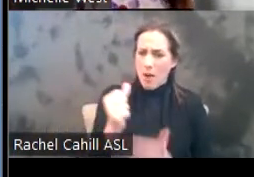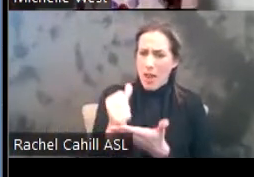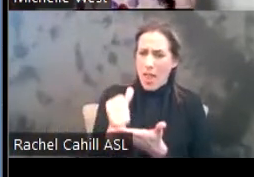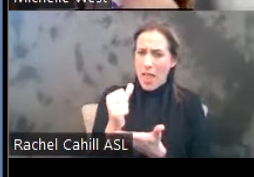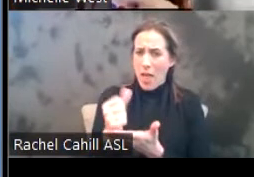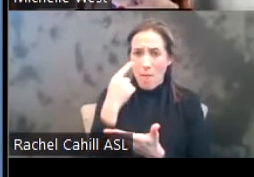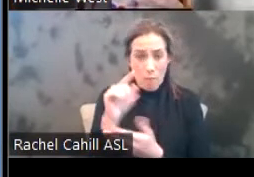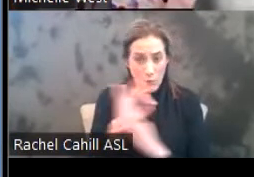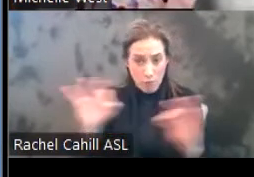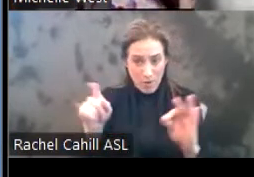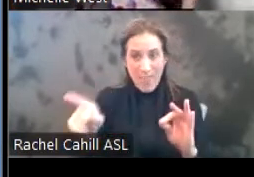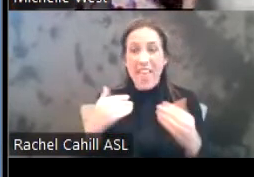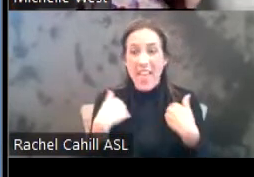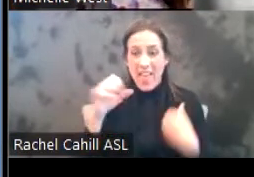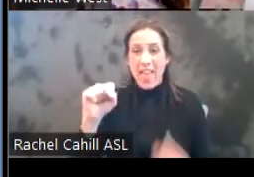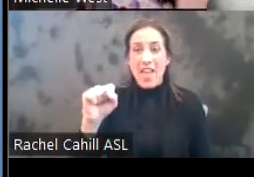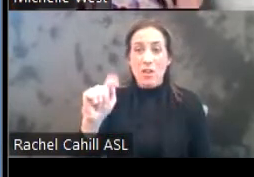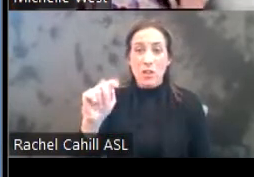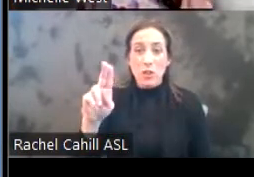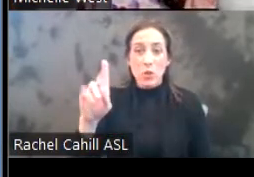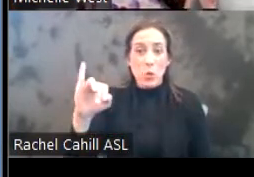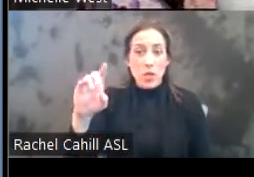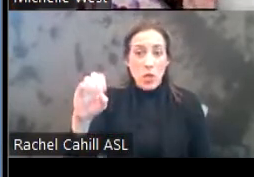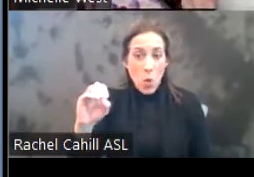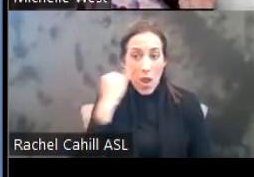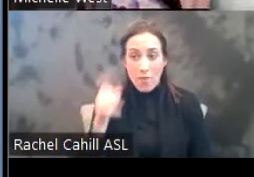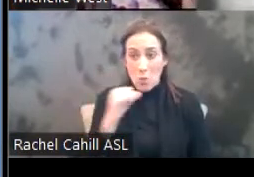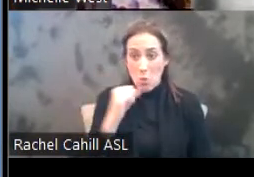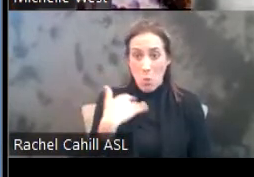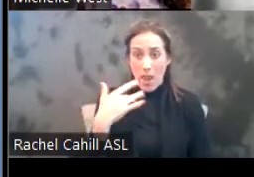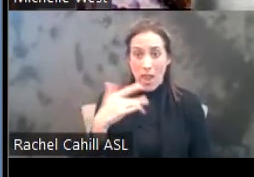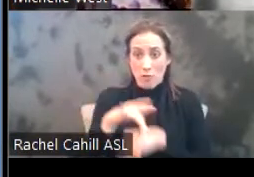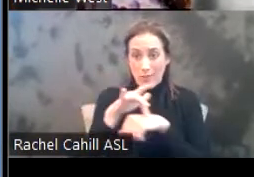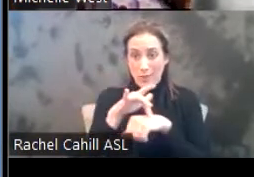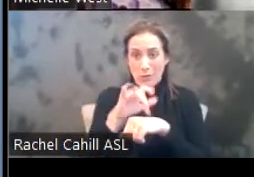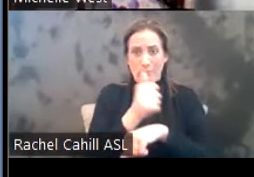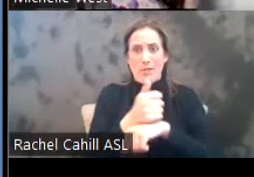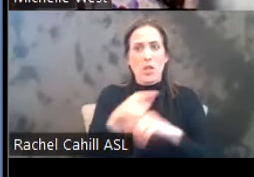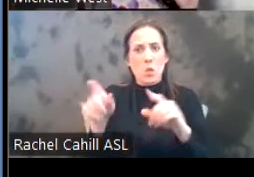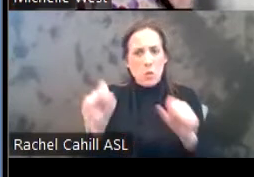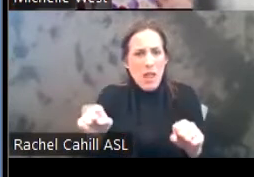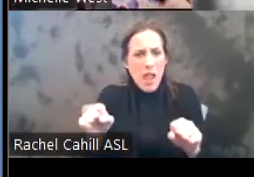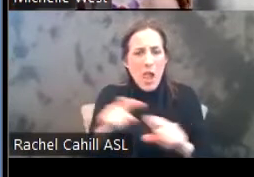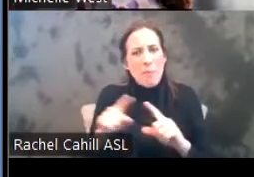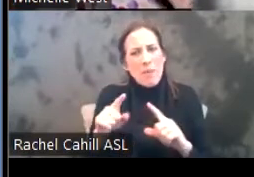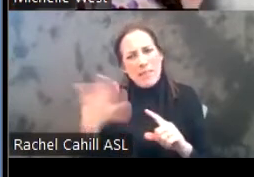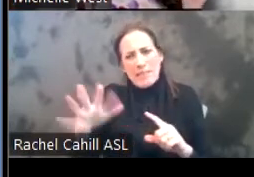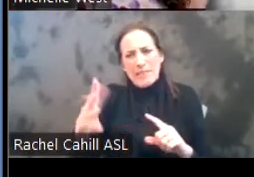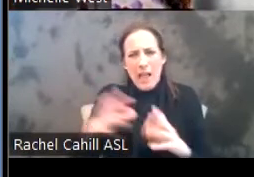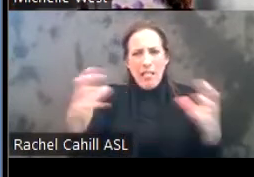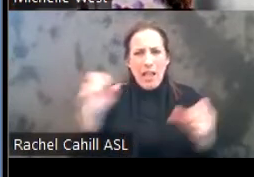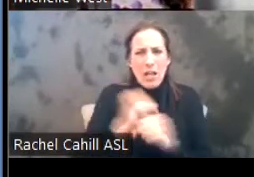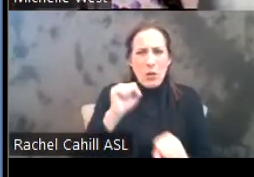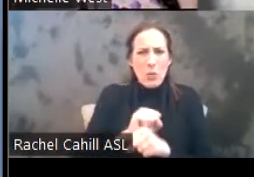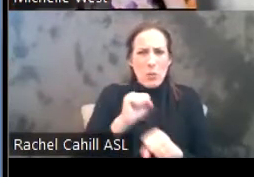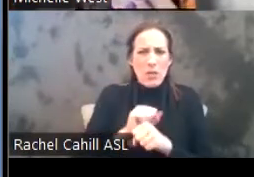and they have a studio and everything. If you don't have that resource podcast, you can get into it, but it's a lot of work for not a lot of